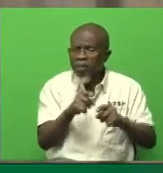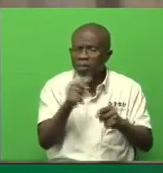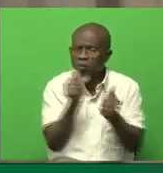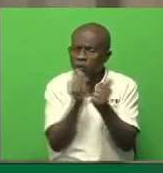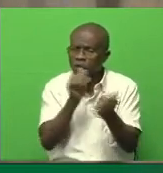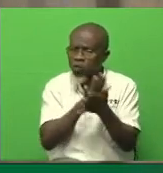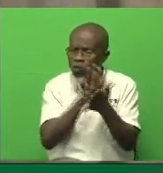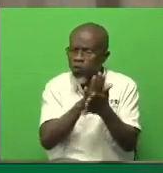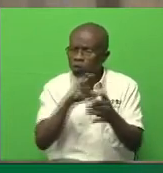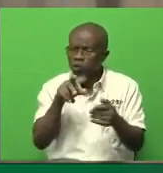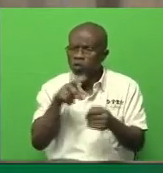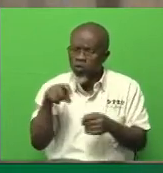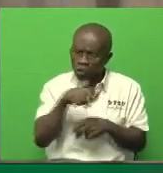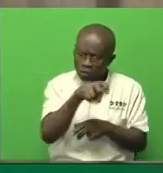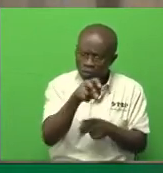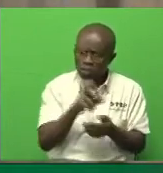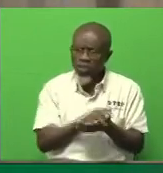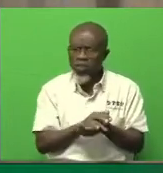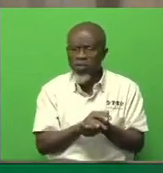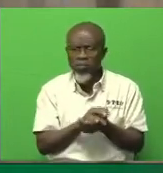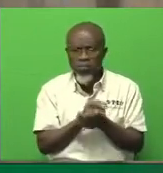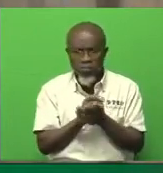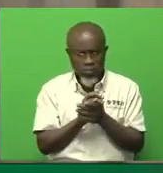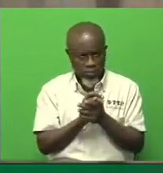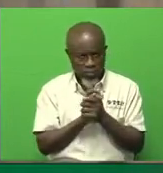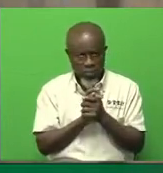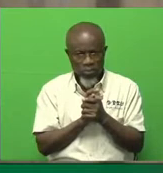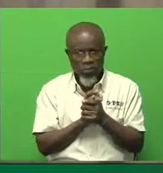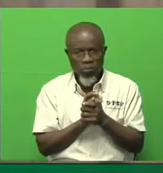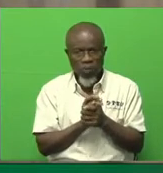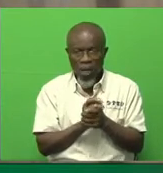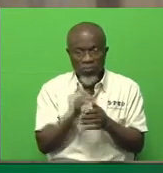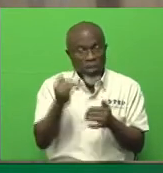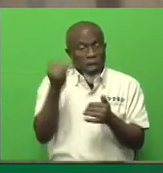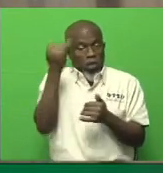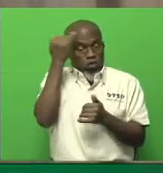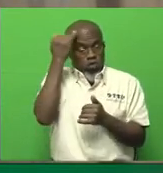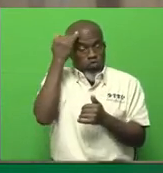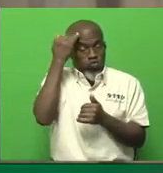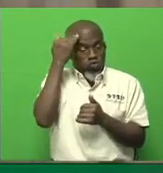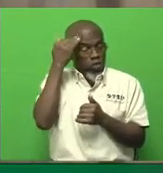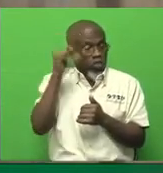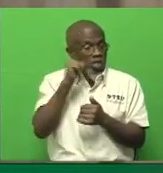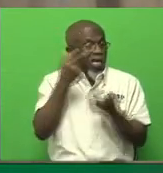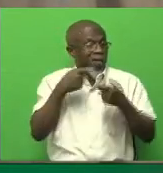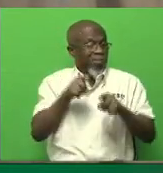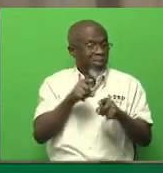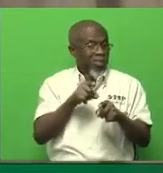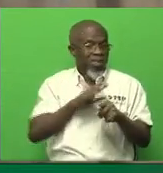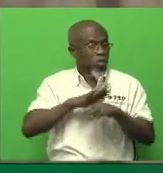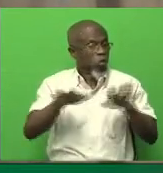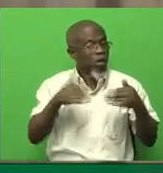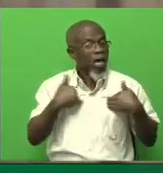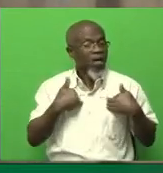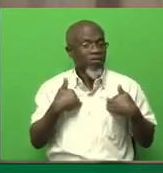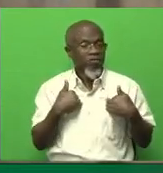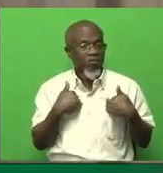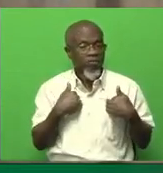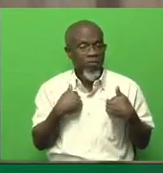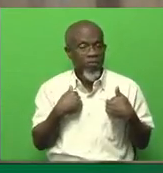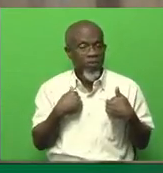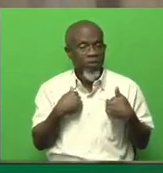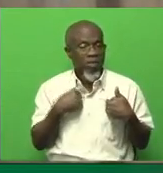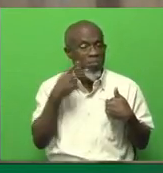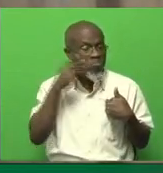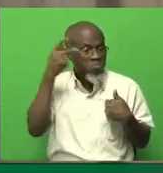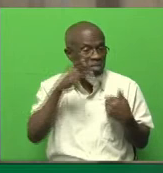it isn't we live in Trinidad right we live in an area you know it's not happening Pig seventy